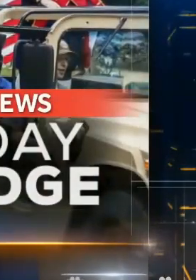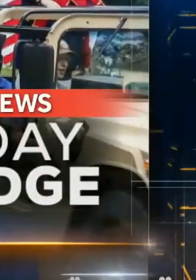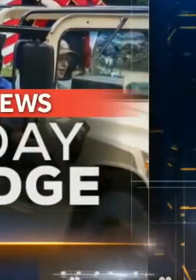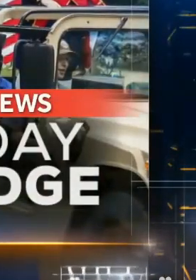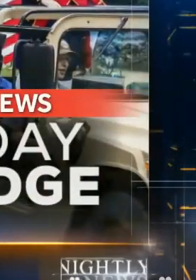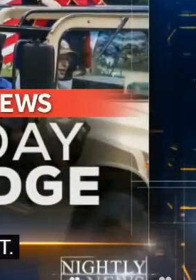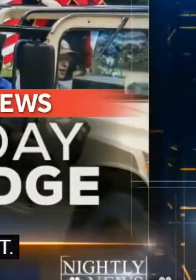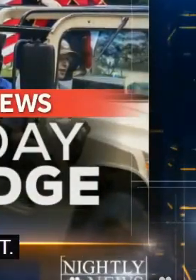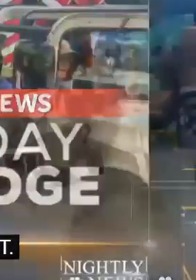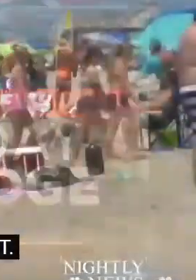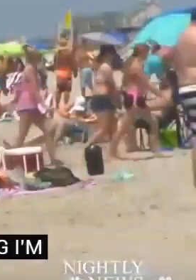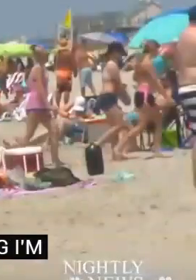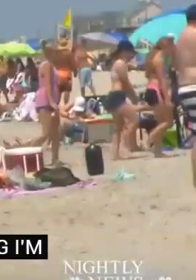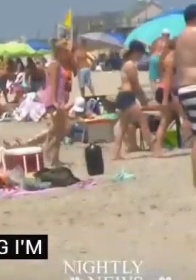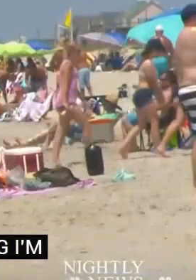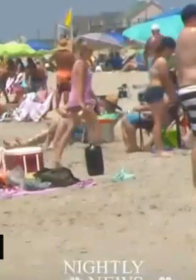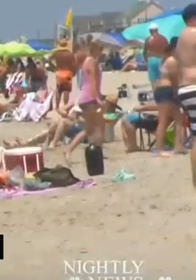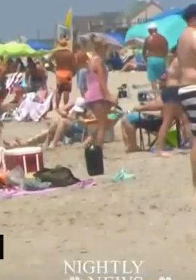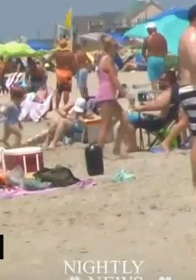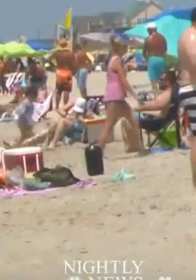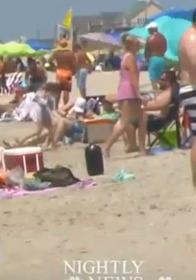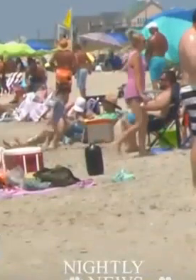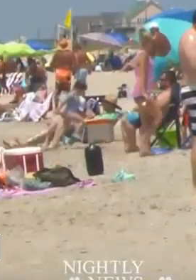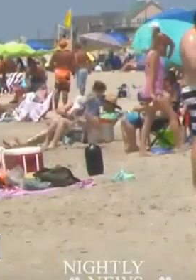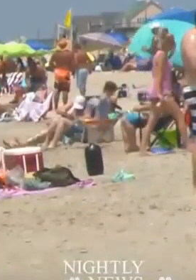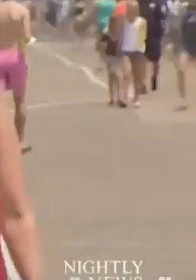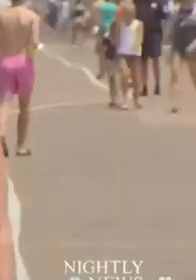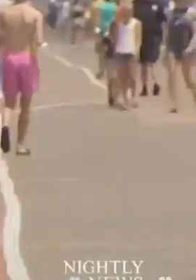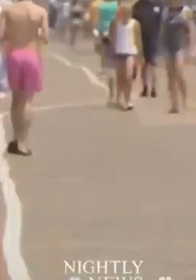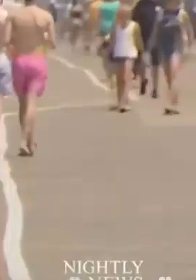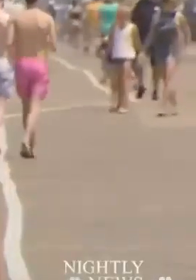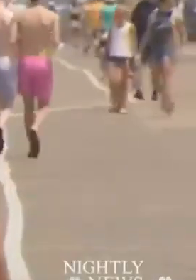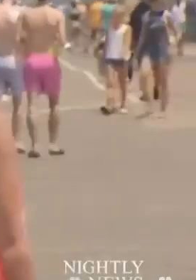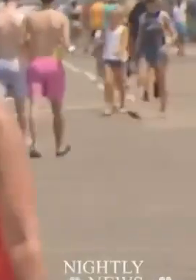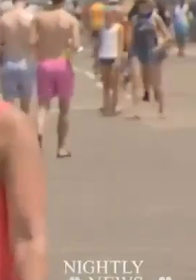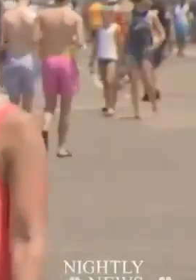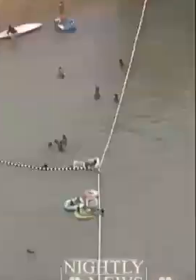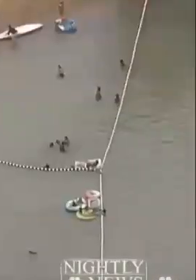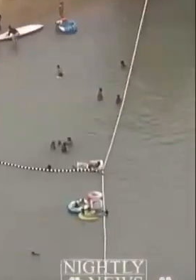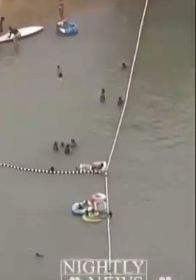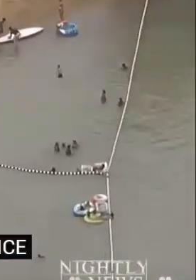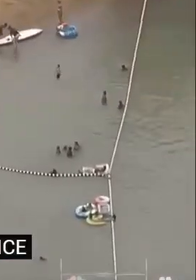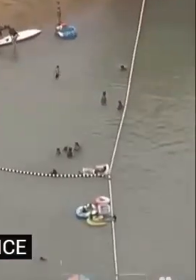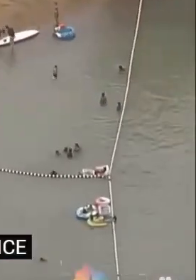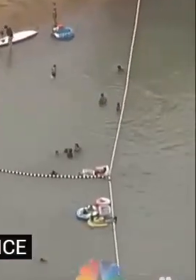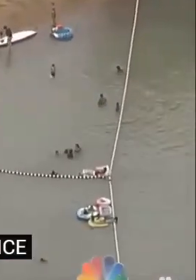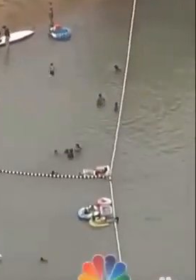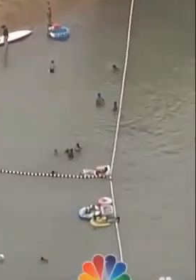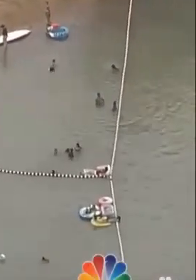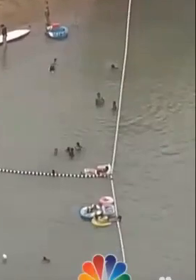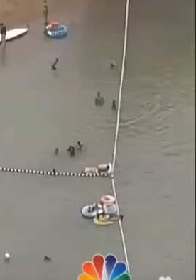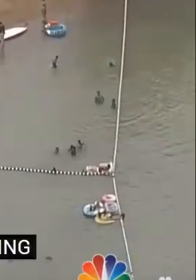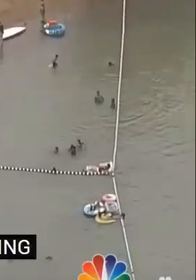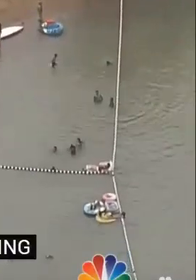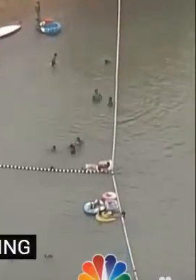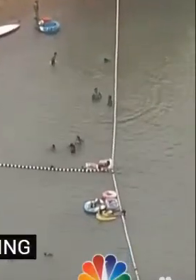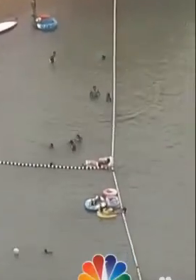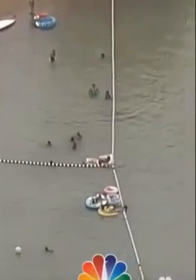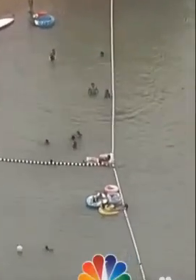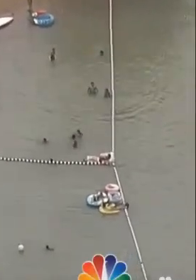On this Independence Day, the first since the global pandemic, health officials are urging Americans to scale back their holiday